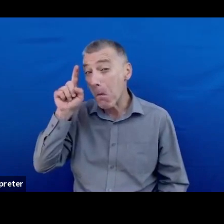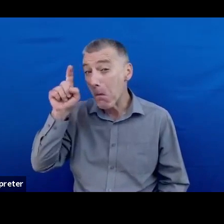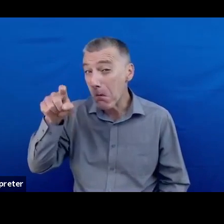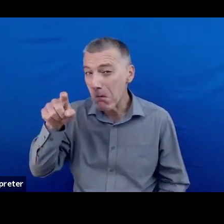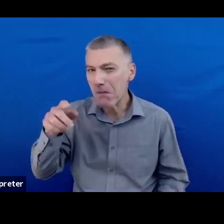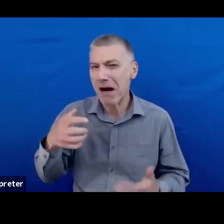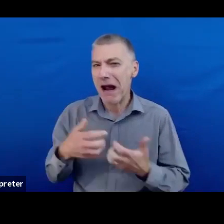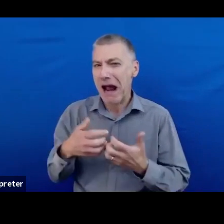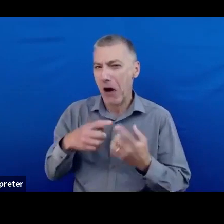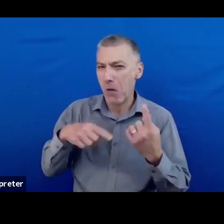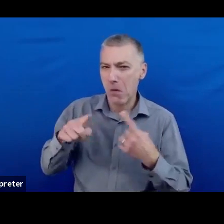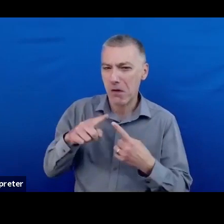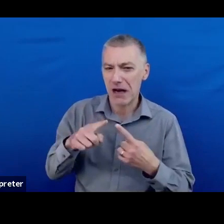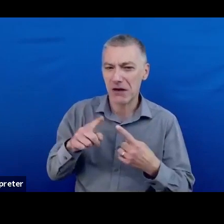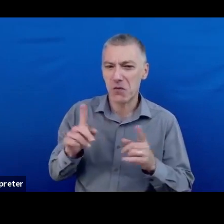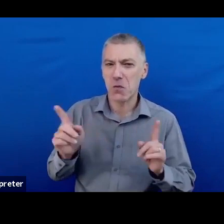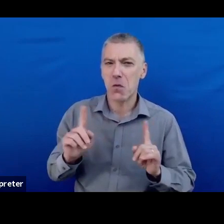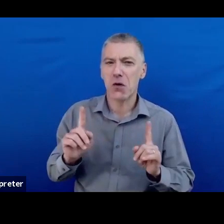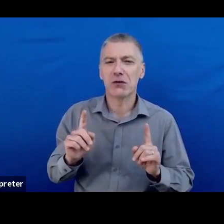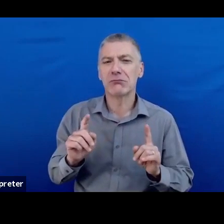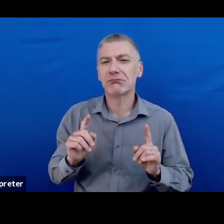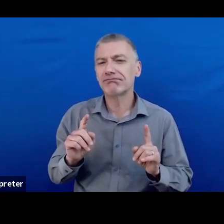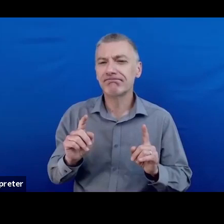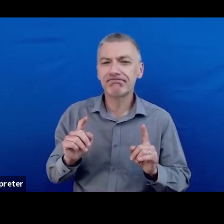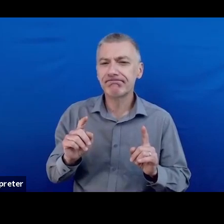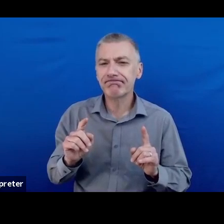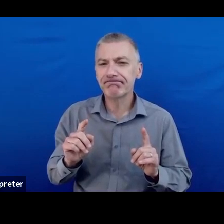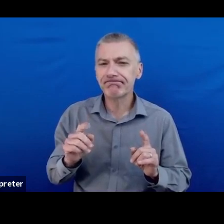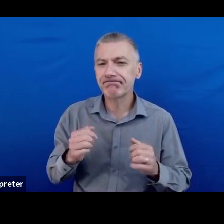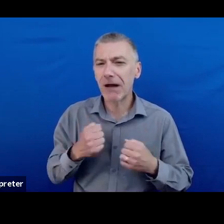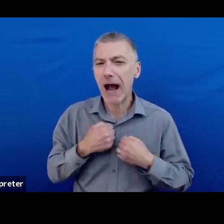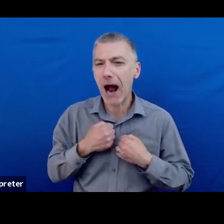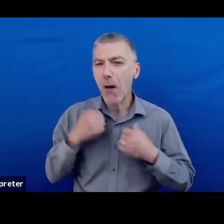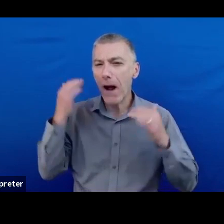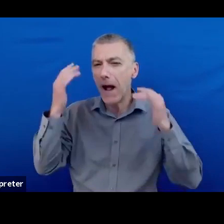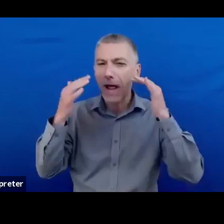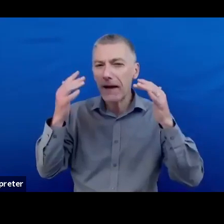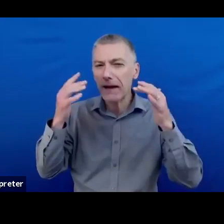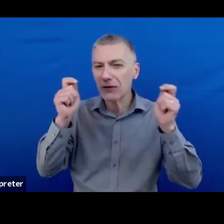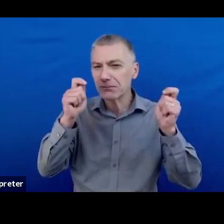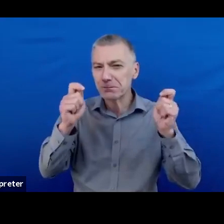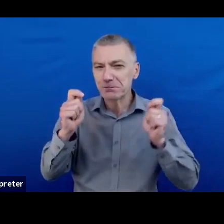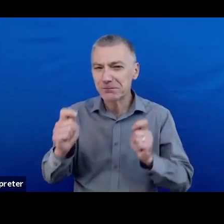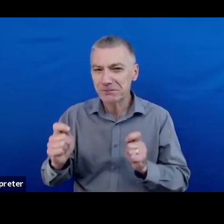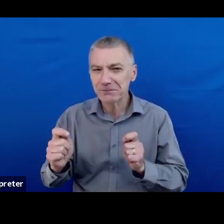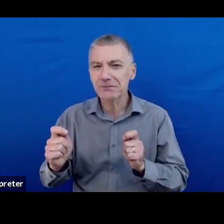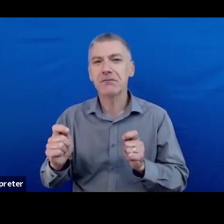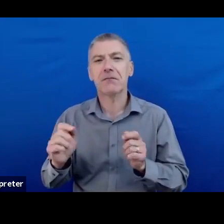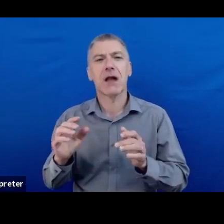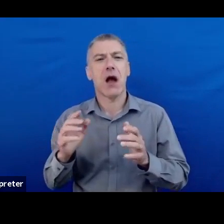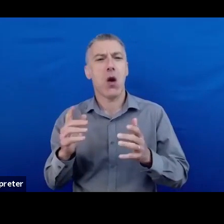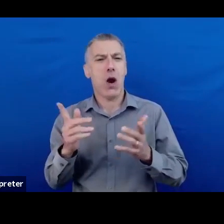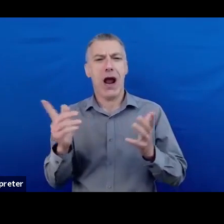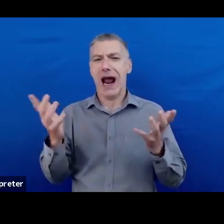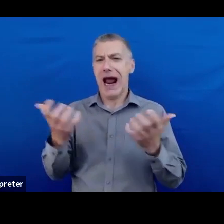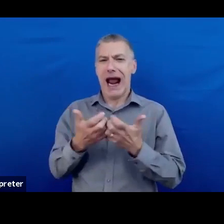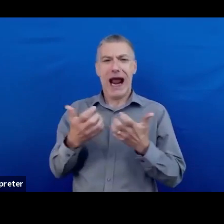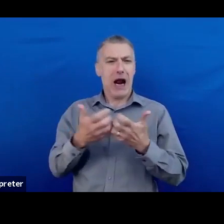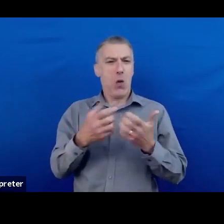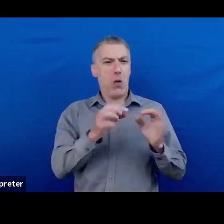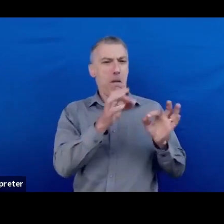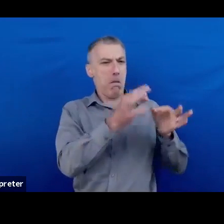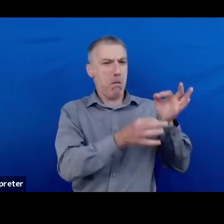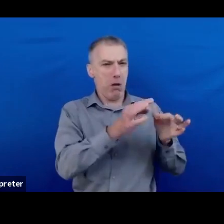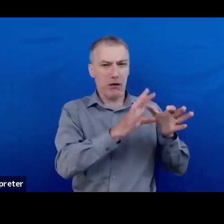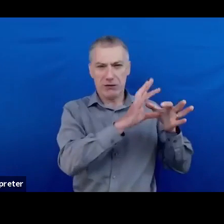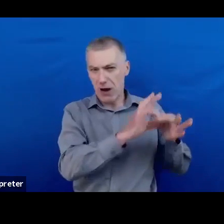to get us to refocus some of our thinking on the relationship between inequality and politics. And